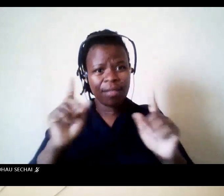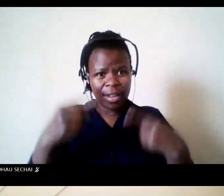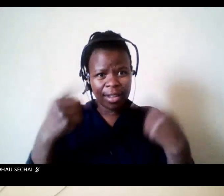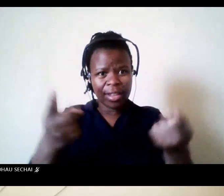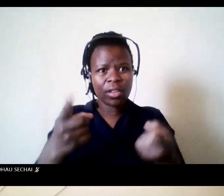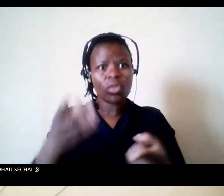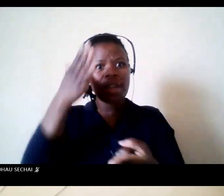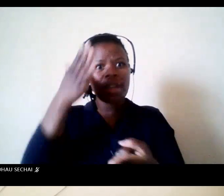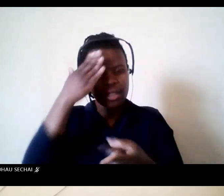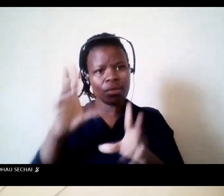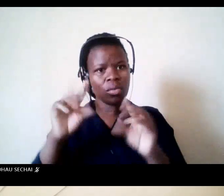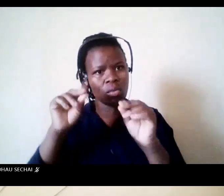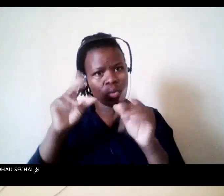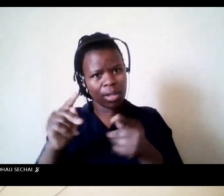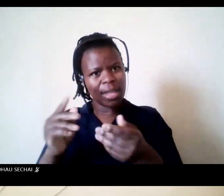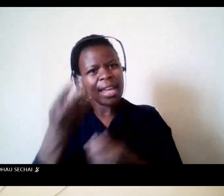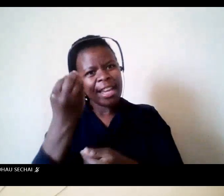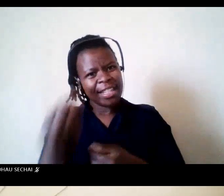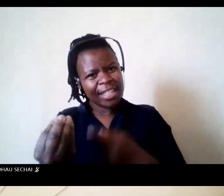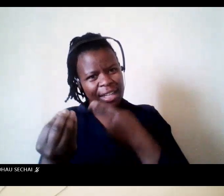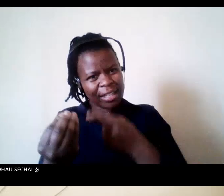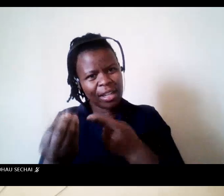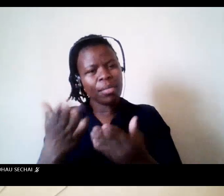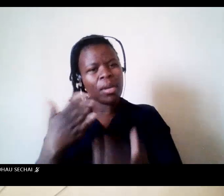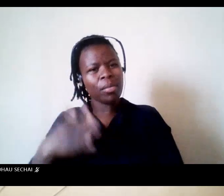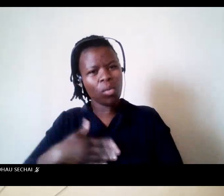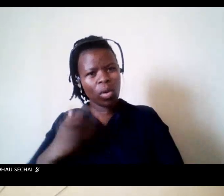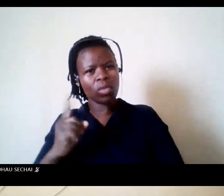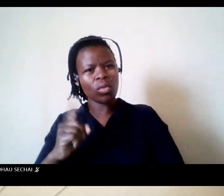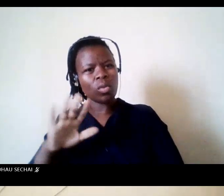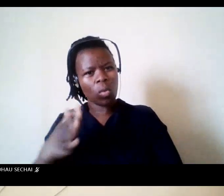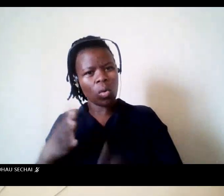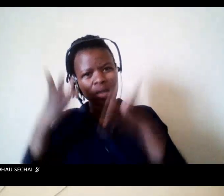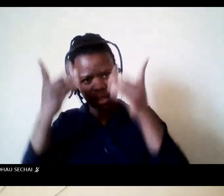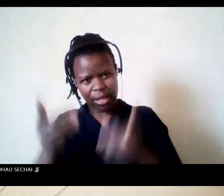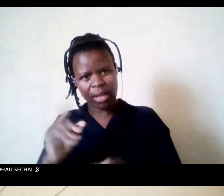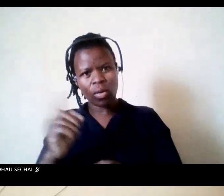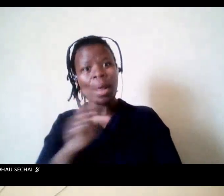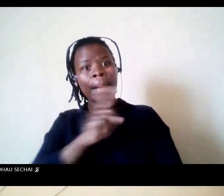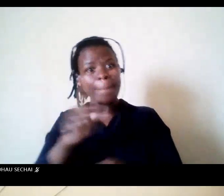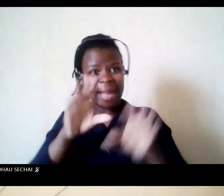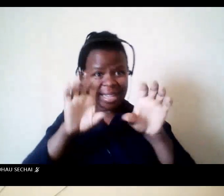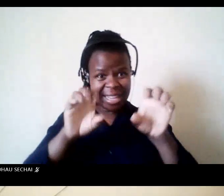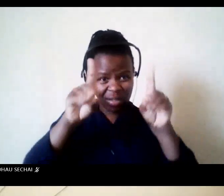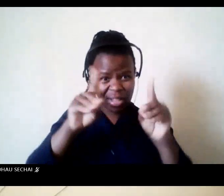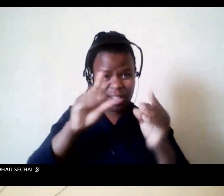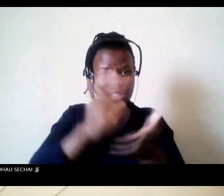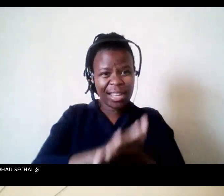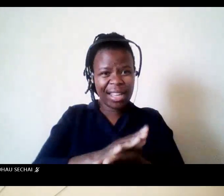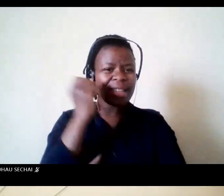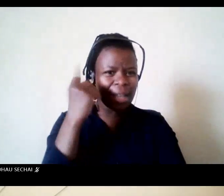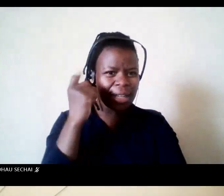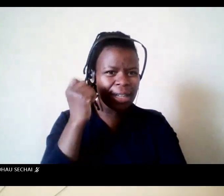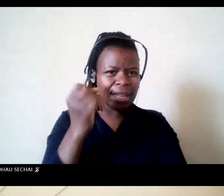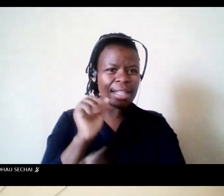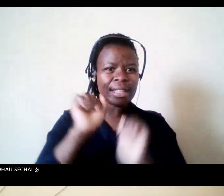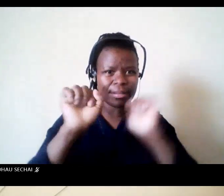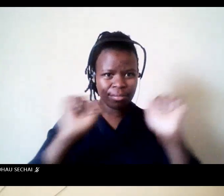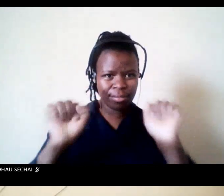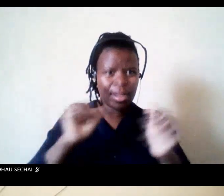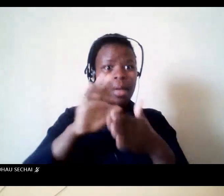through, but when it comes to their education and understanding them, because remember, they spend most of the time with them